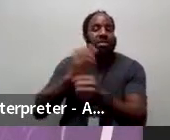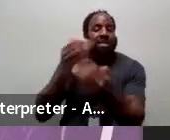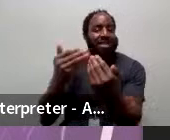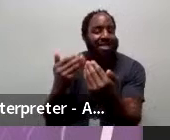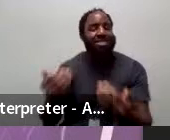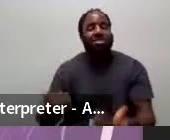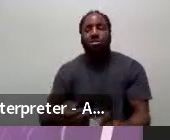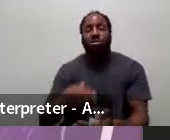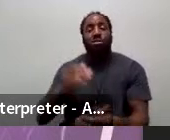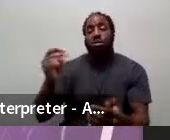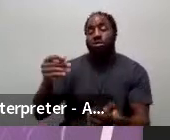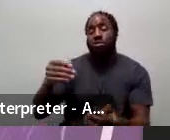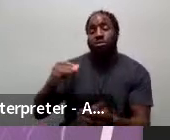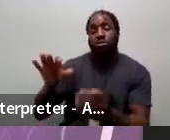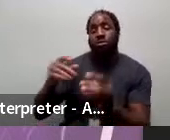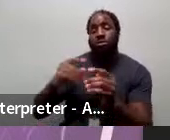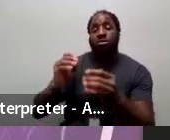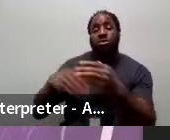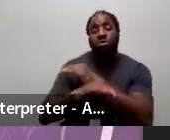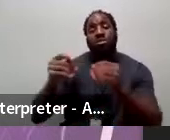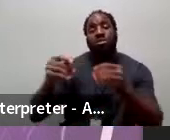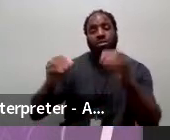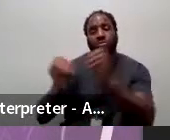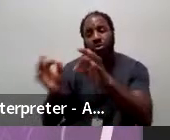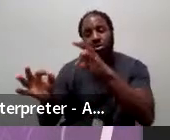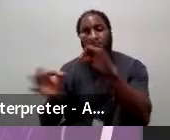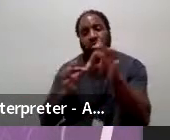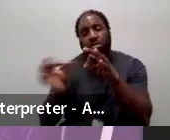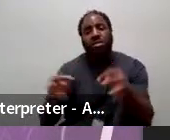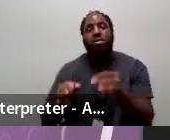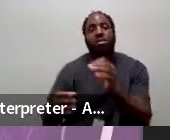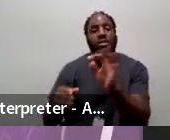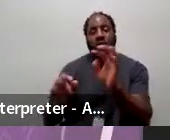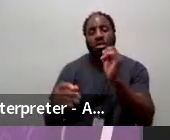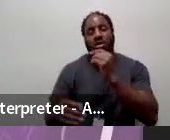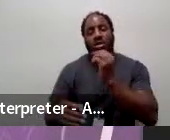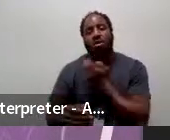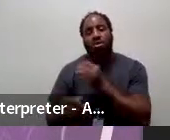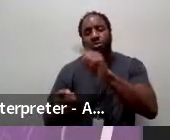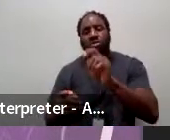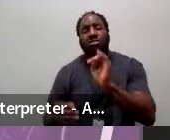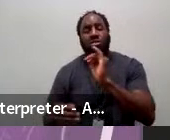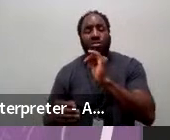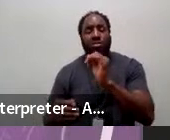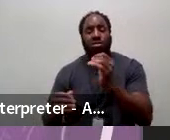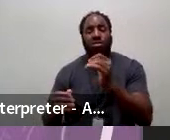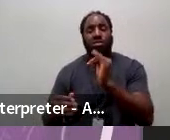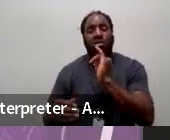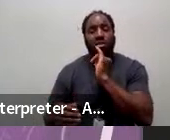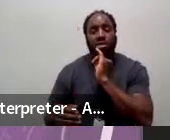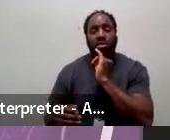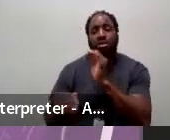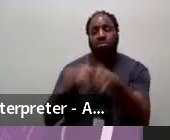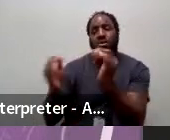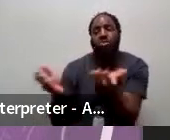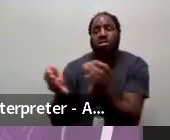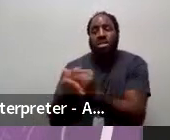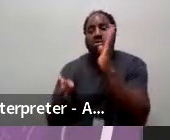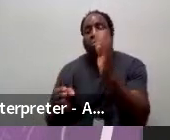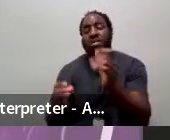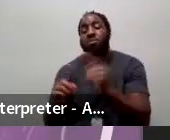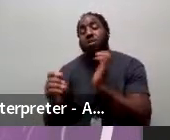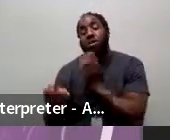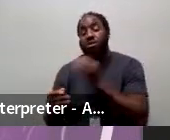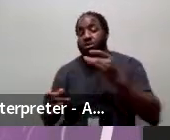area, but didn't go into depth with that. So I have a question about what that would be. And also, our concerns are